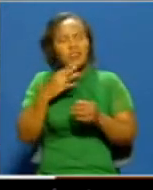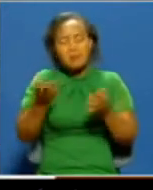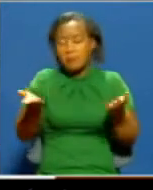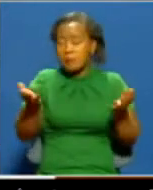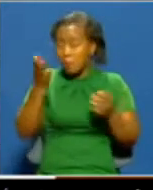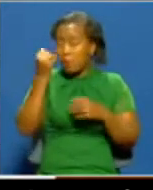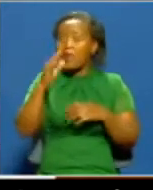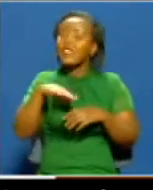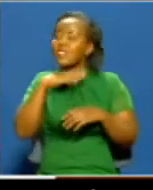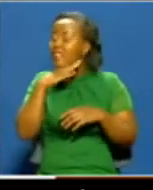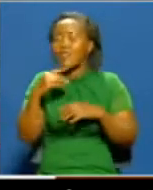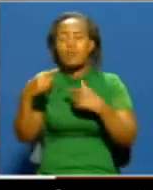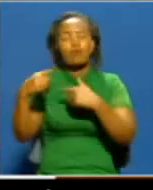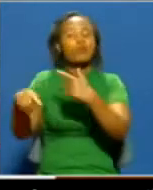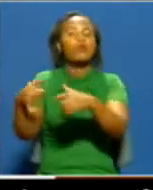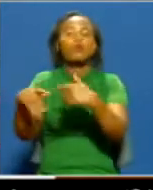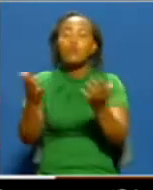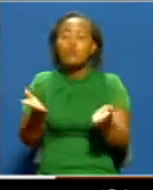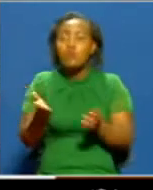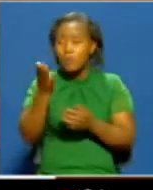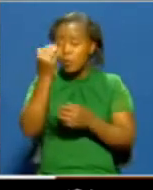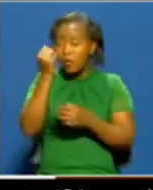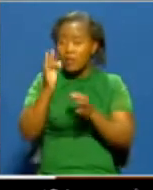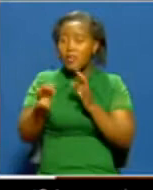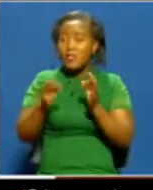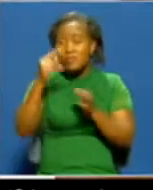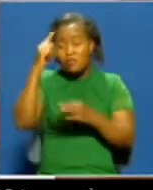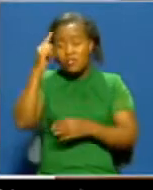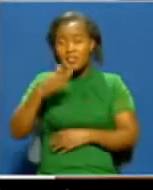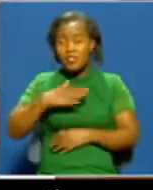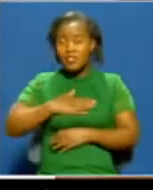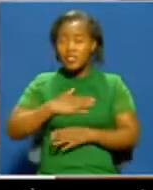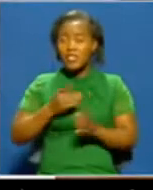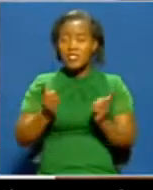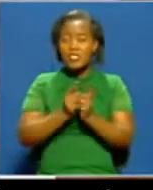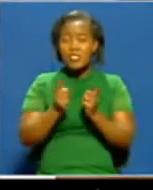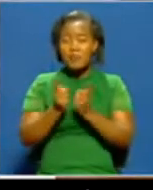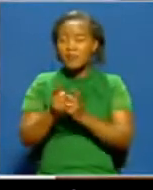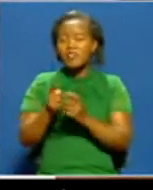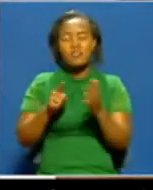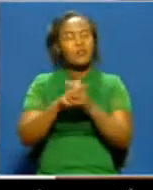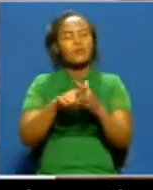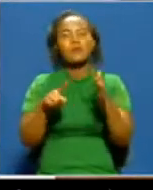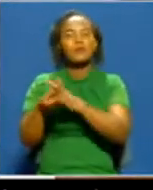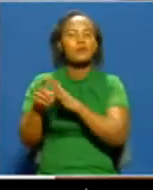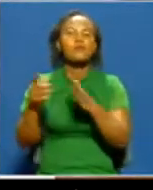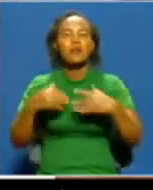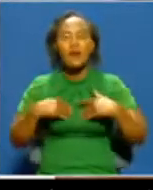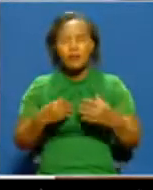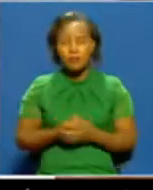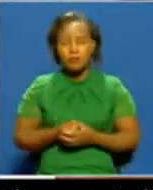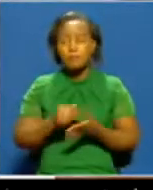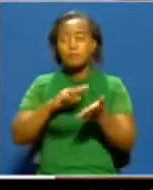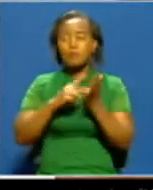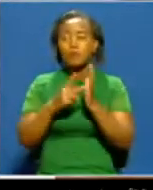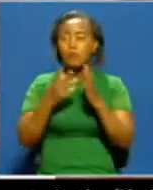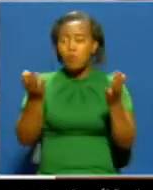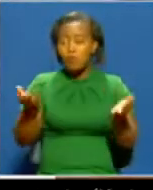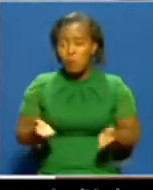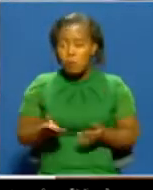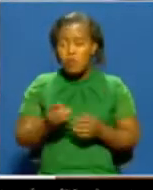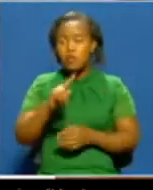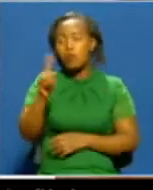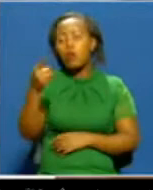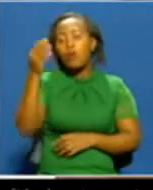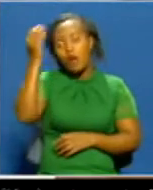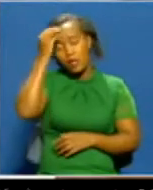begin thinking about the chest pains, they literally come. So one of the lessons, yes, that we should